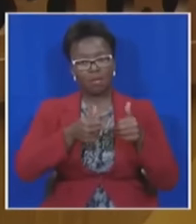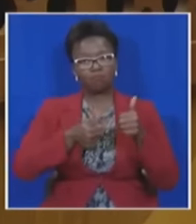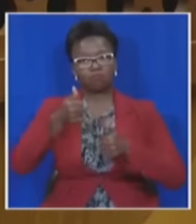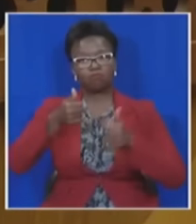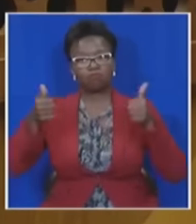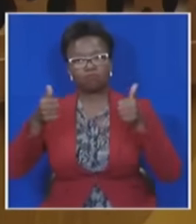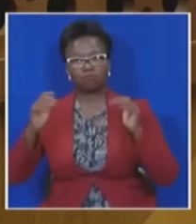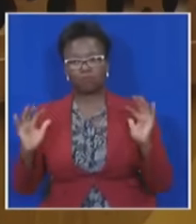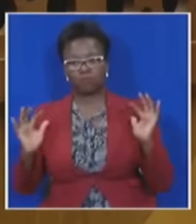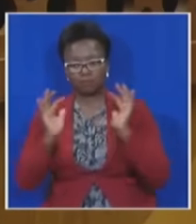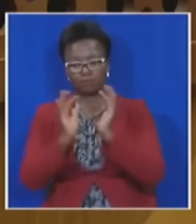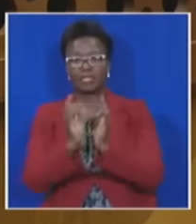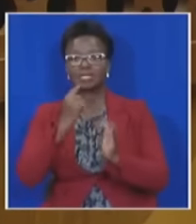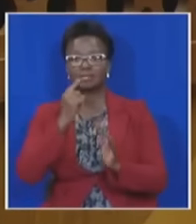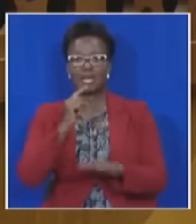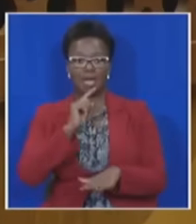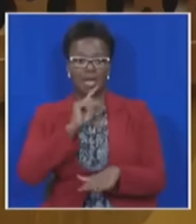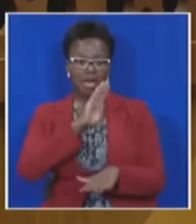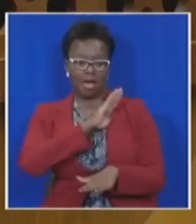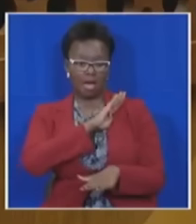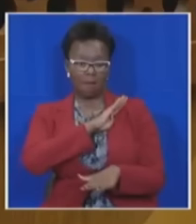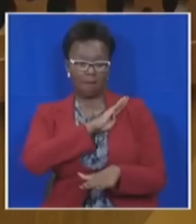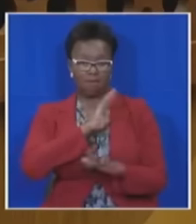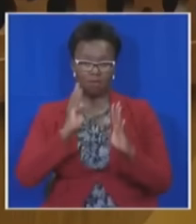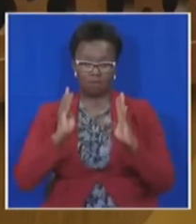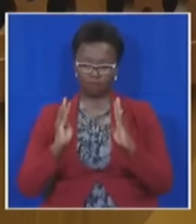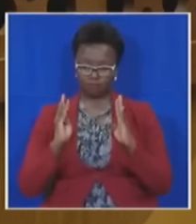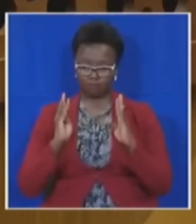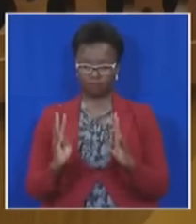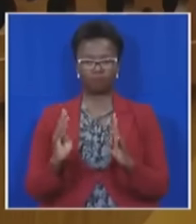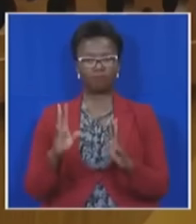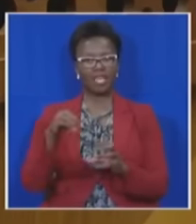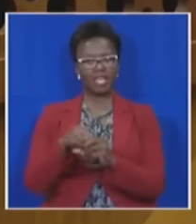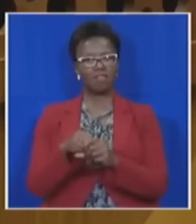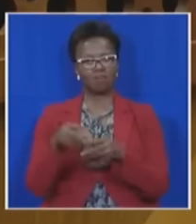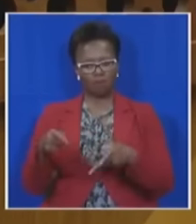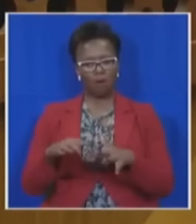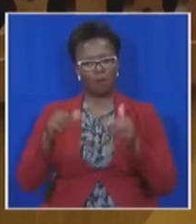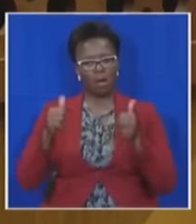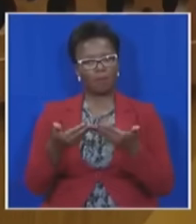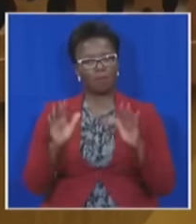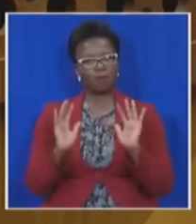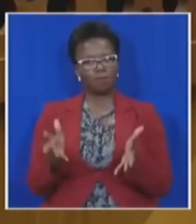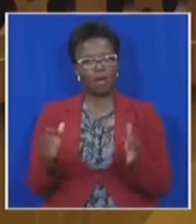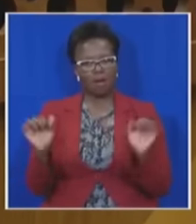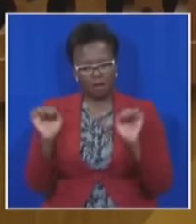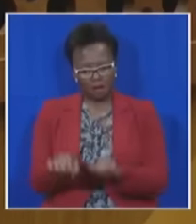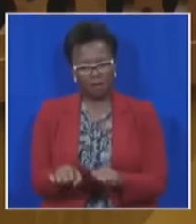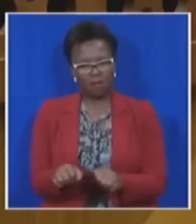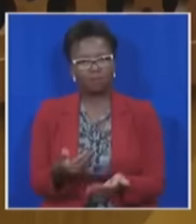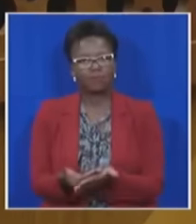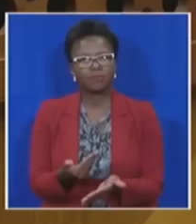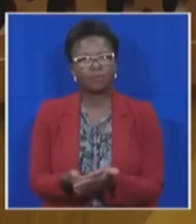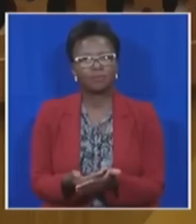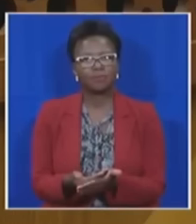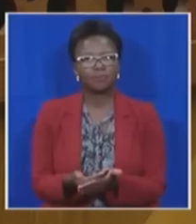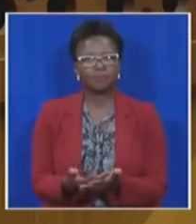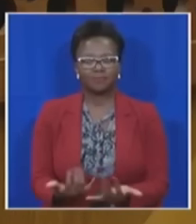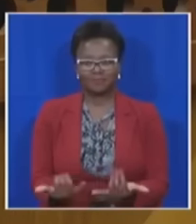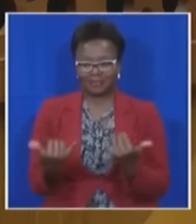only ceremonial military personnel would be allowed within the precincts of Parliament. The failure of